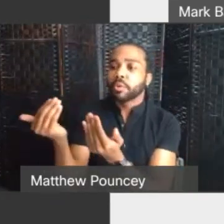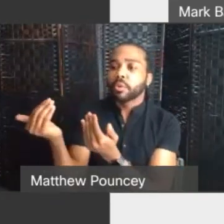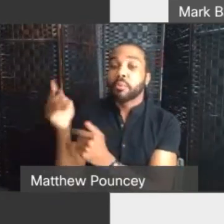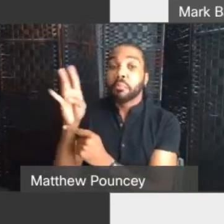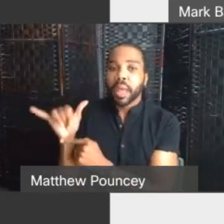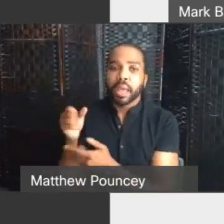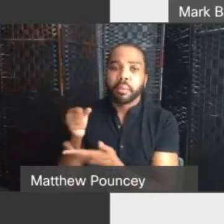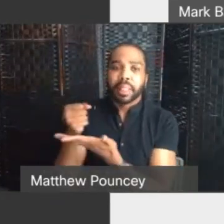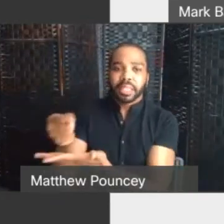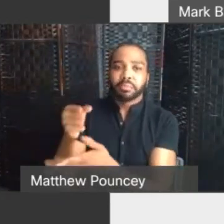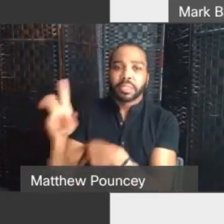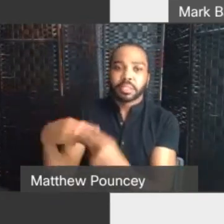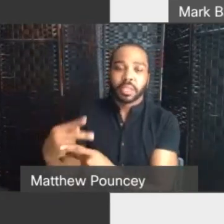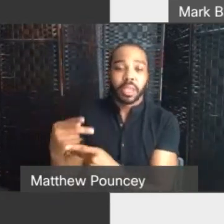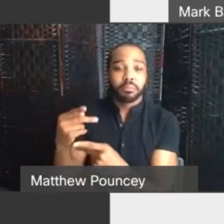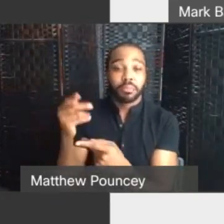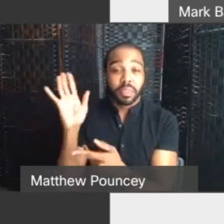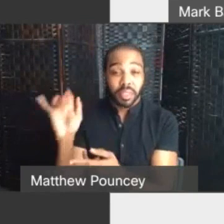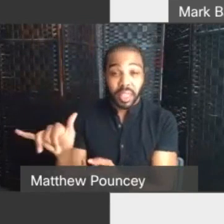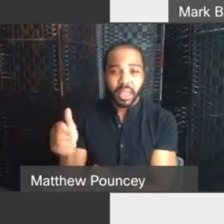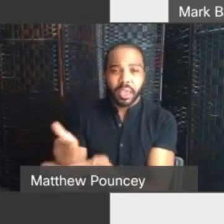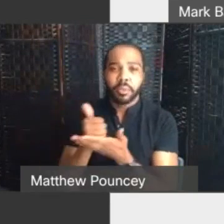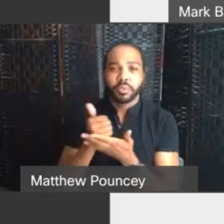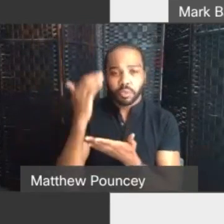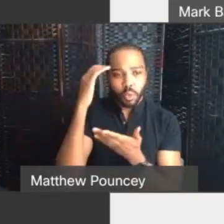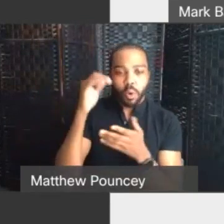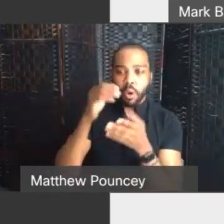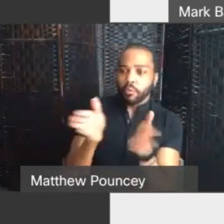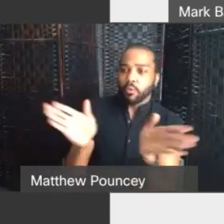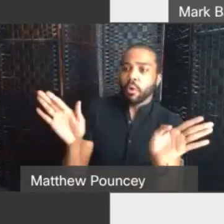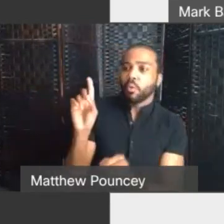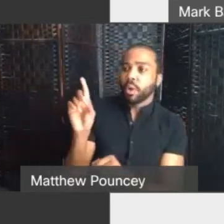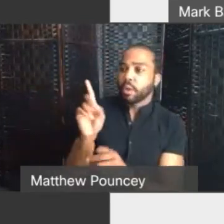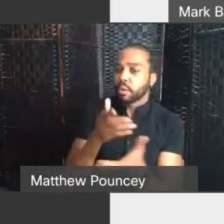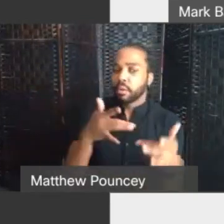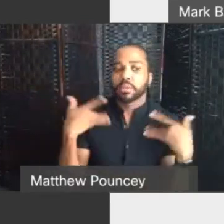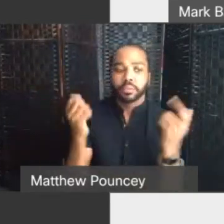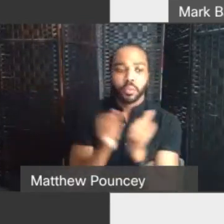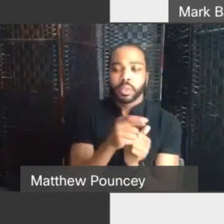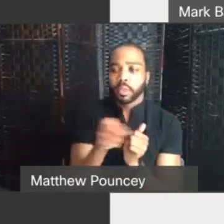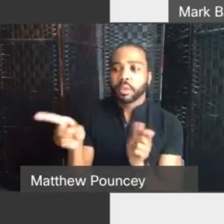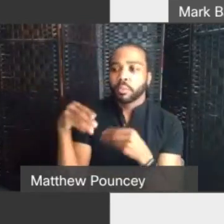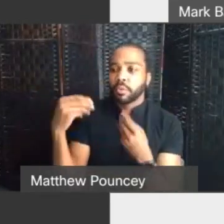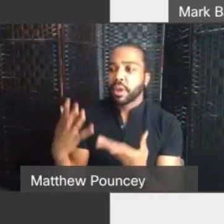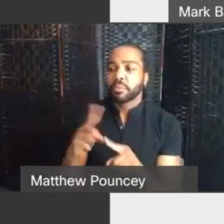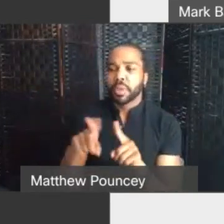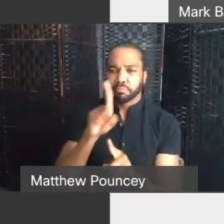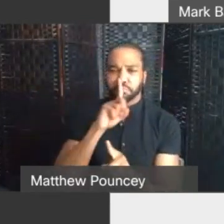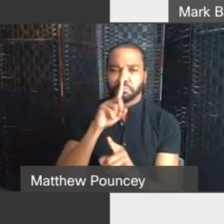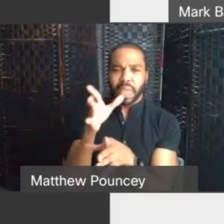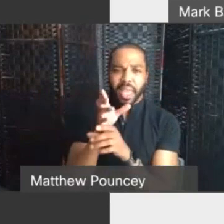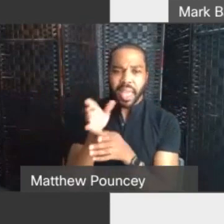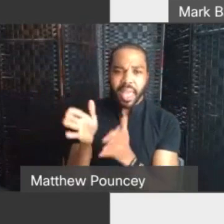placement type so that we know overall where providers stand, but we're not asking providers to share